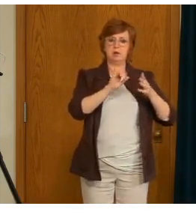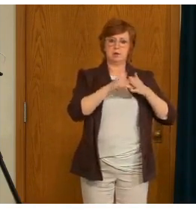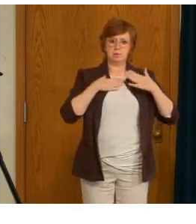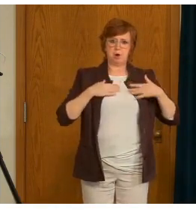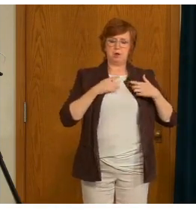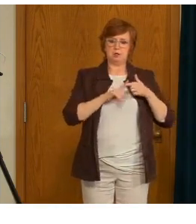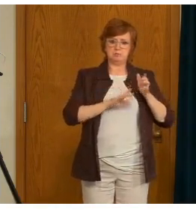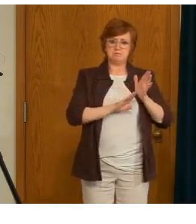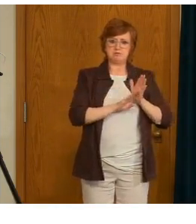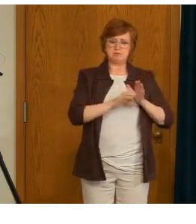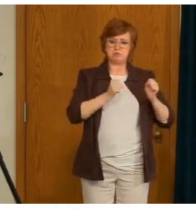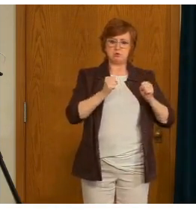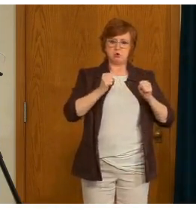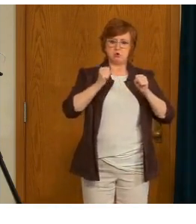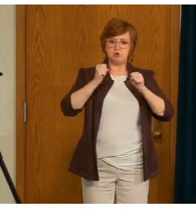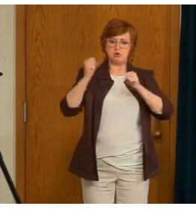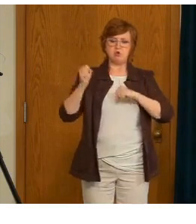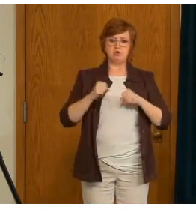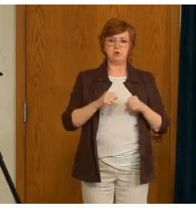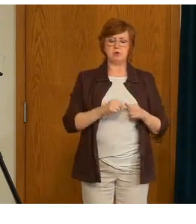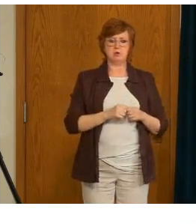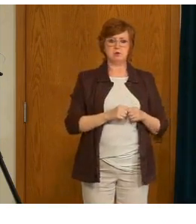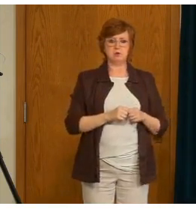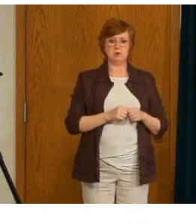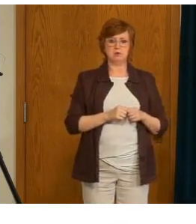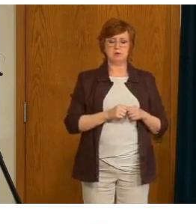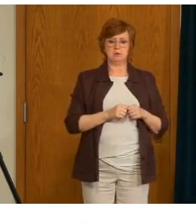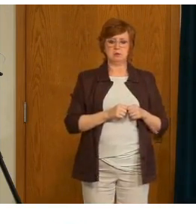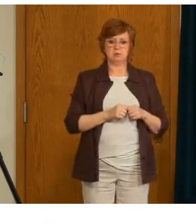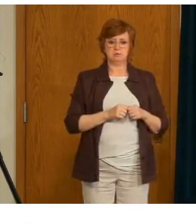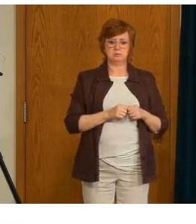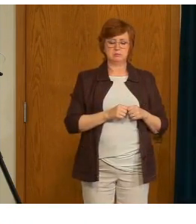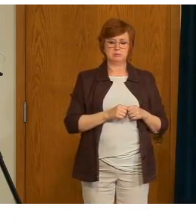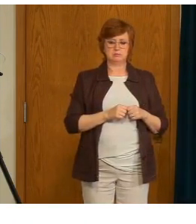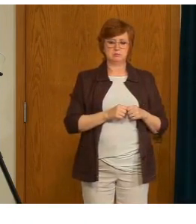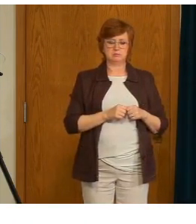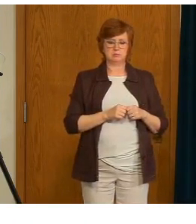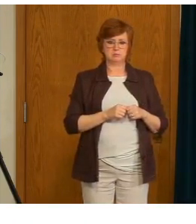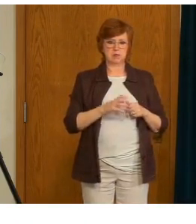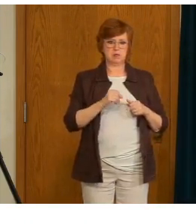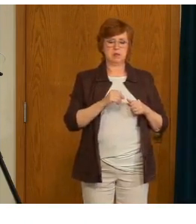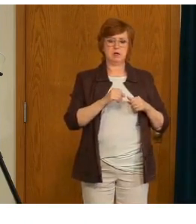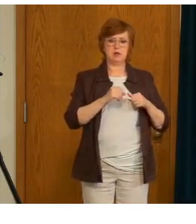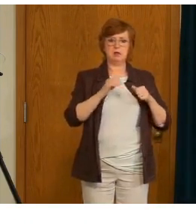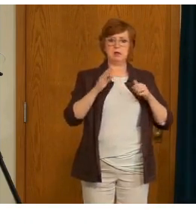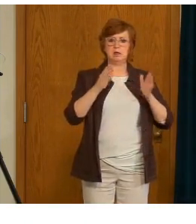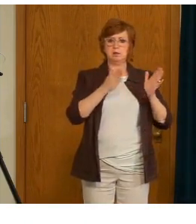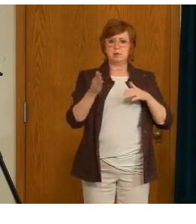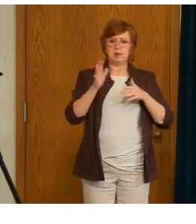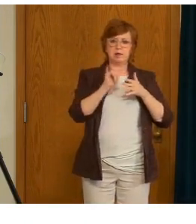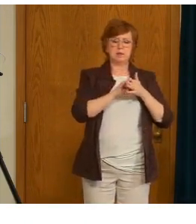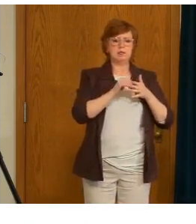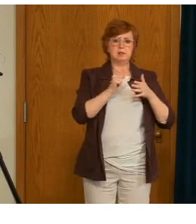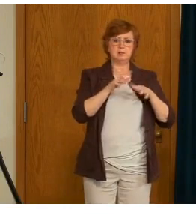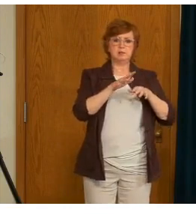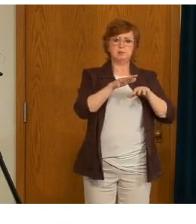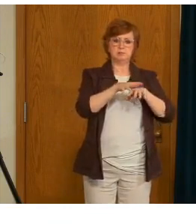system. Then the same thing with step 2. So it's a very staged out approach. I don't know if Dr. Shahab wanted to make any comments on